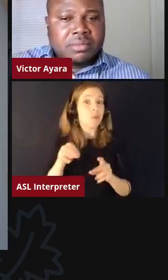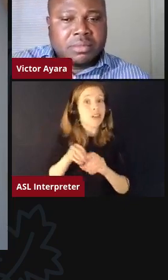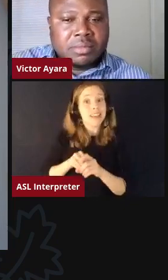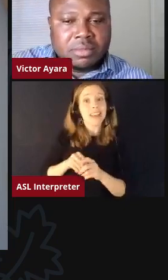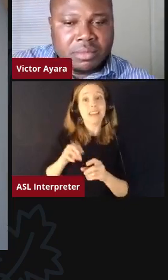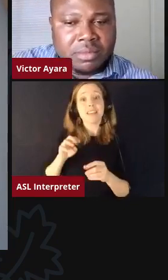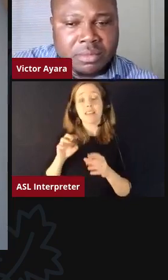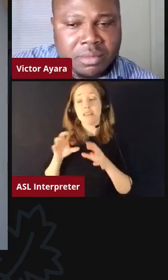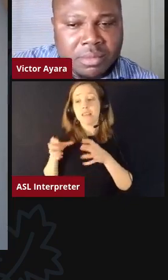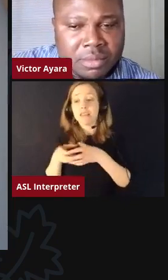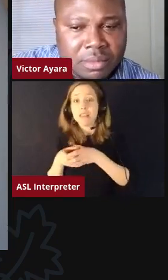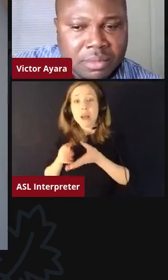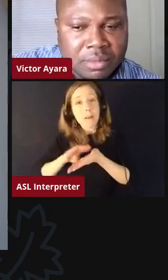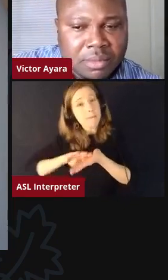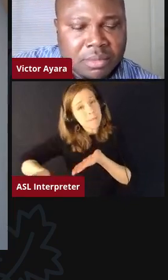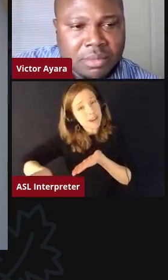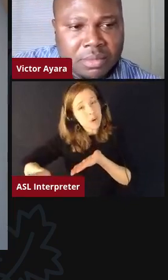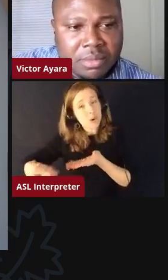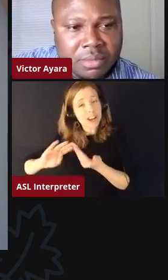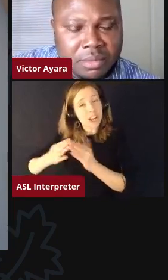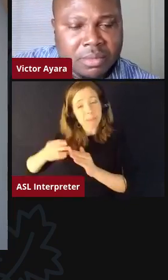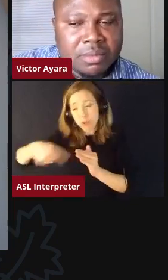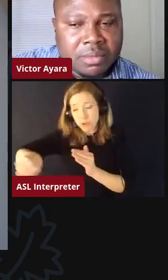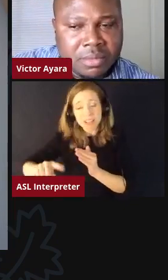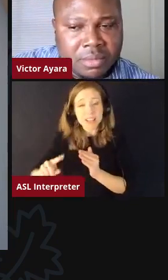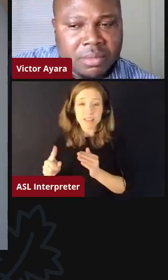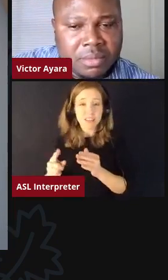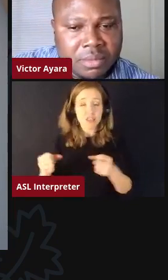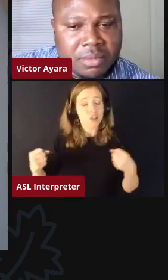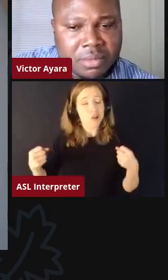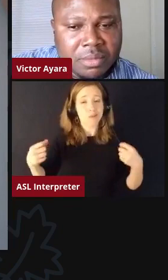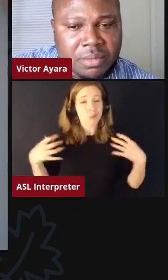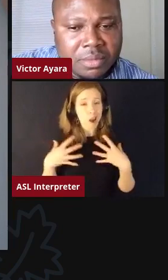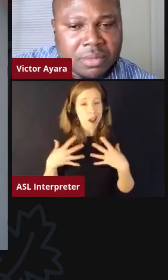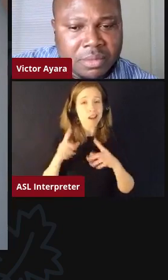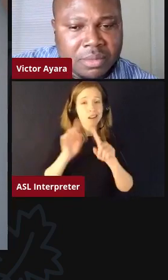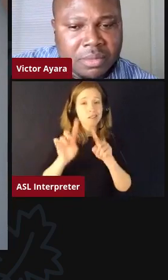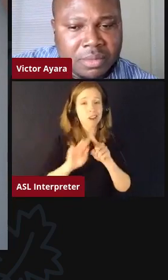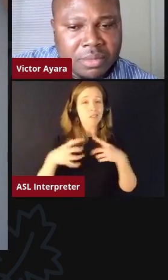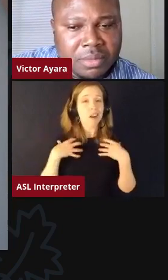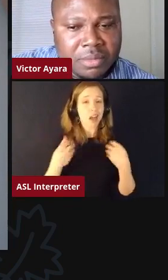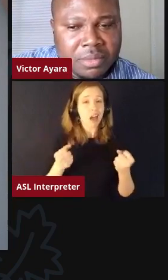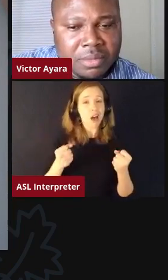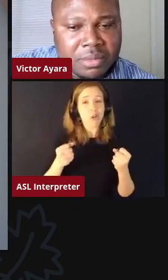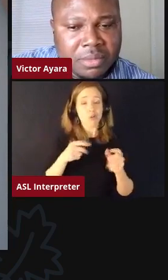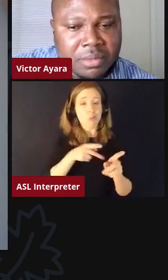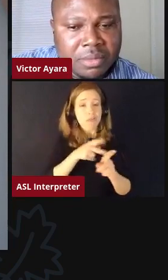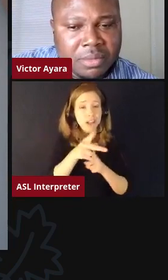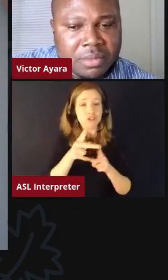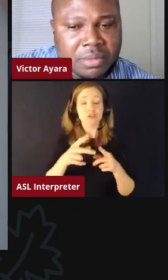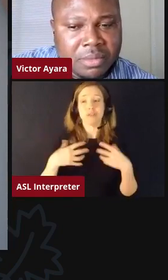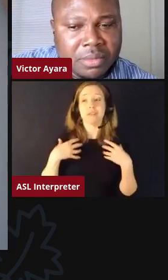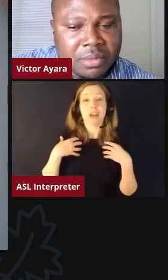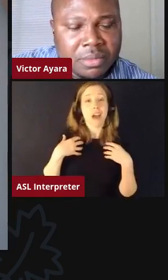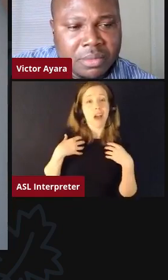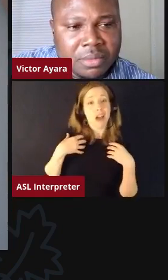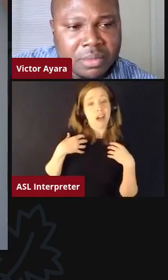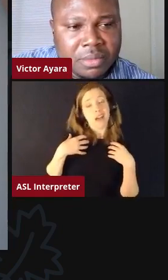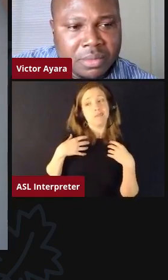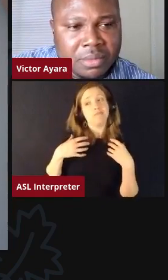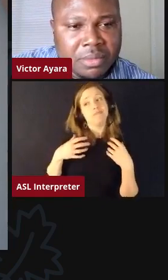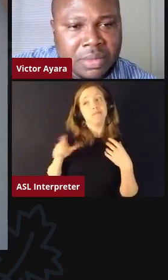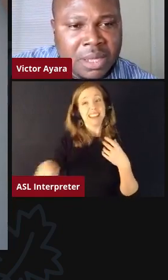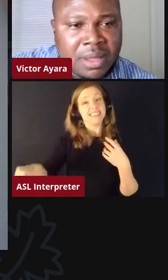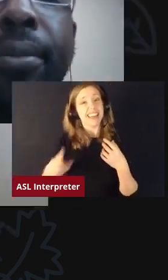different sorts of things with health professionals. But we need to try to find the good health professionals and really work with them to improve our